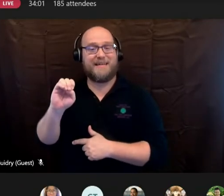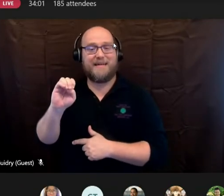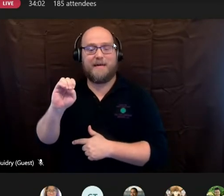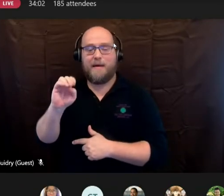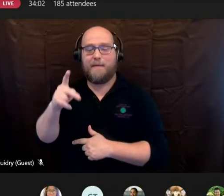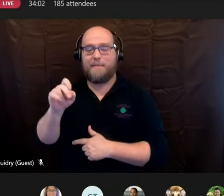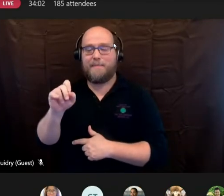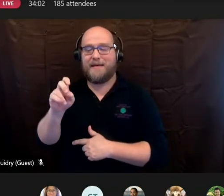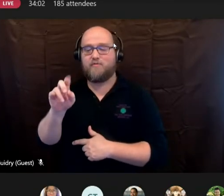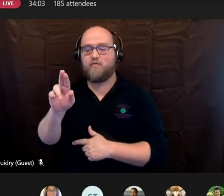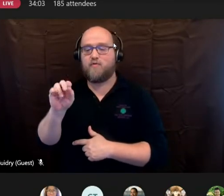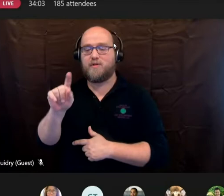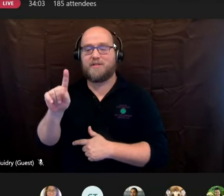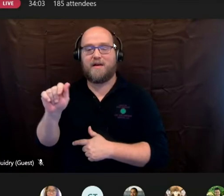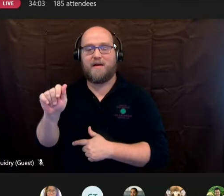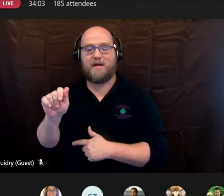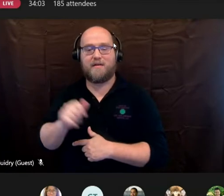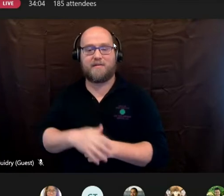Thank you.